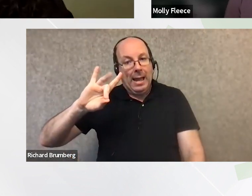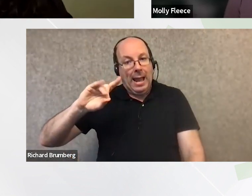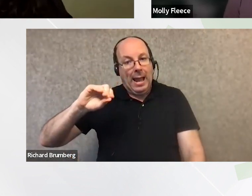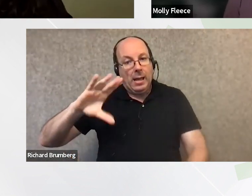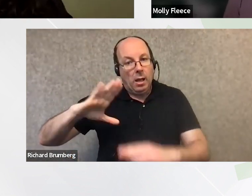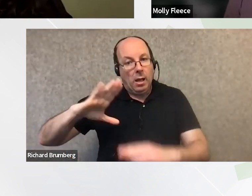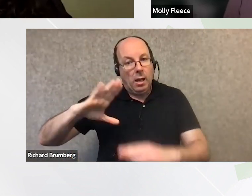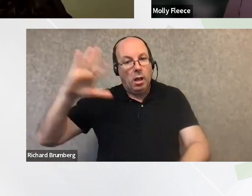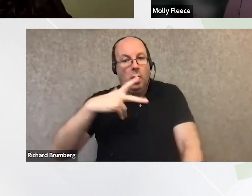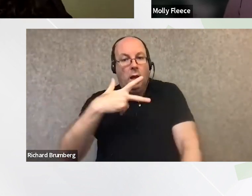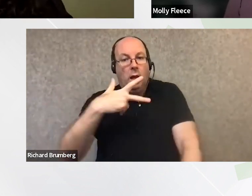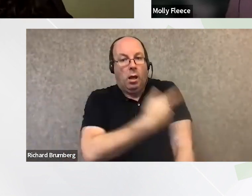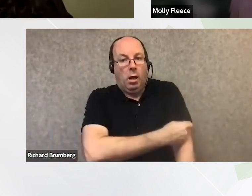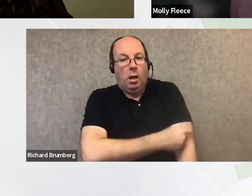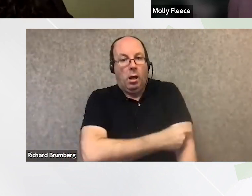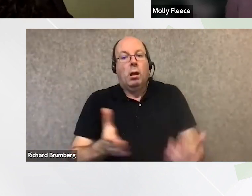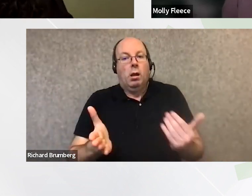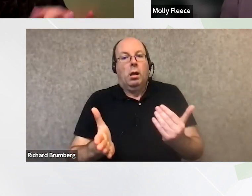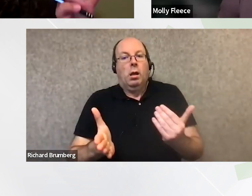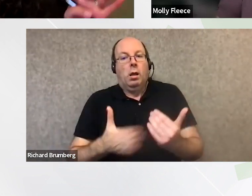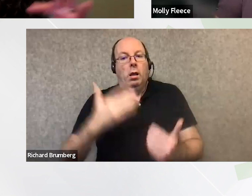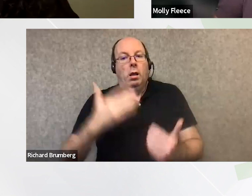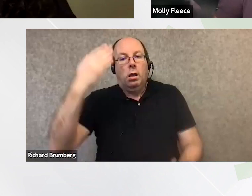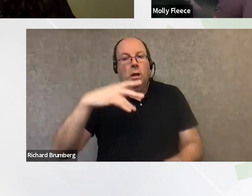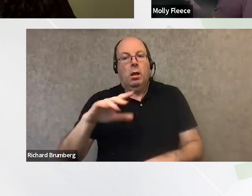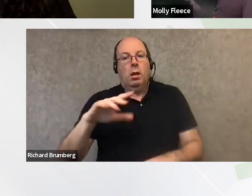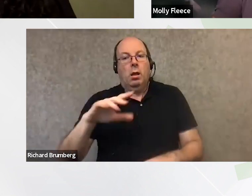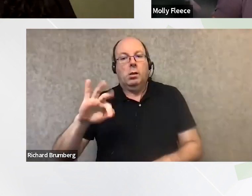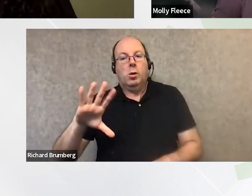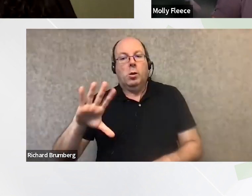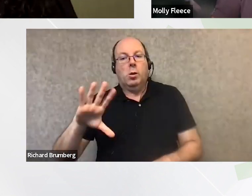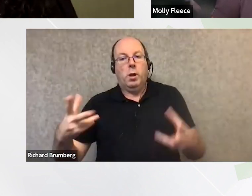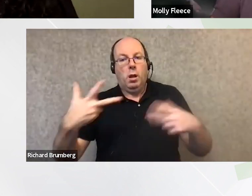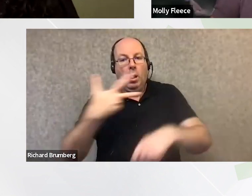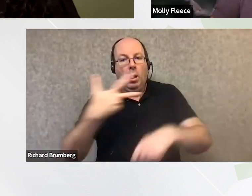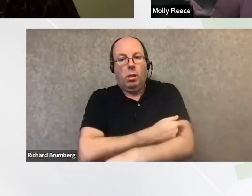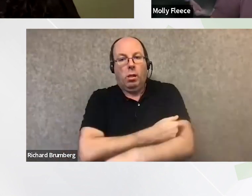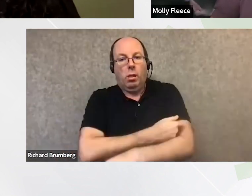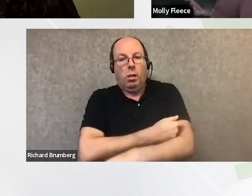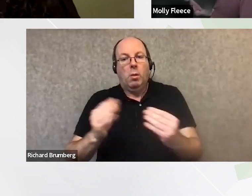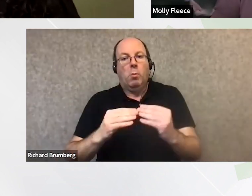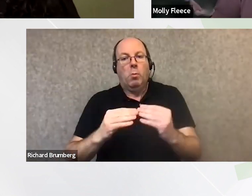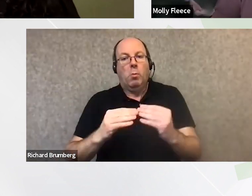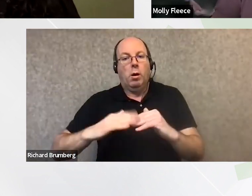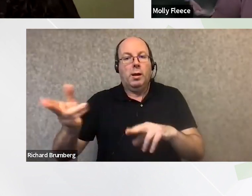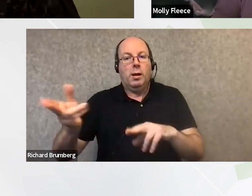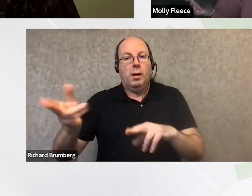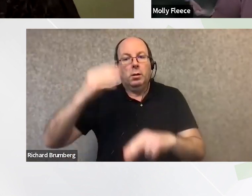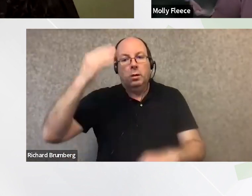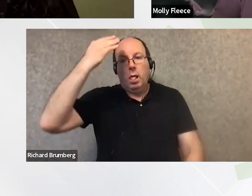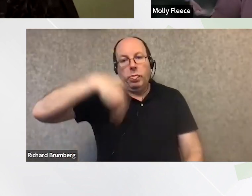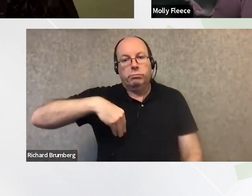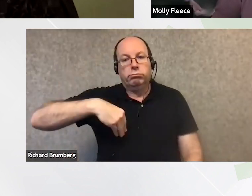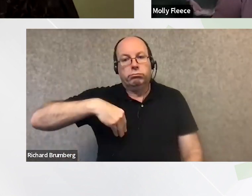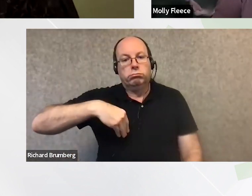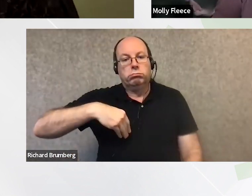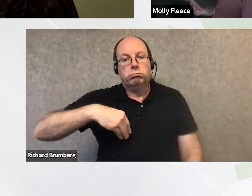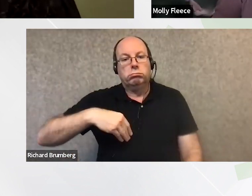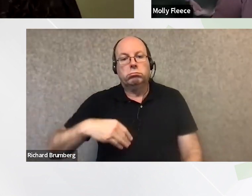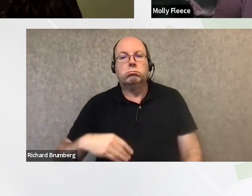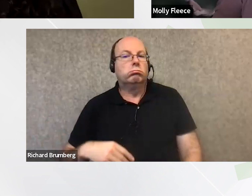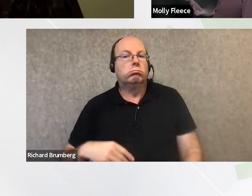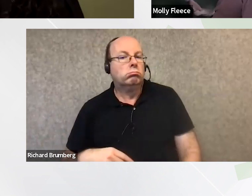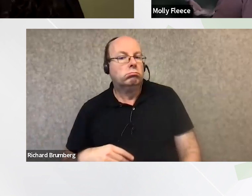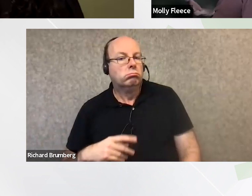vaccination and the COVID vaccination at the same time. Have you heard about that? I haven't. I would need to look